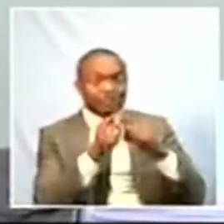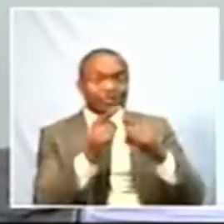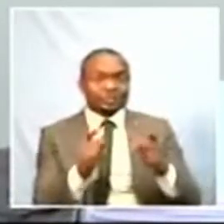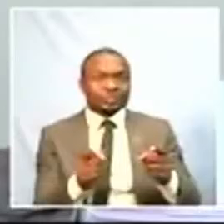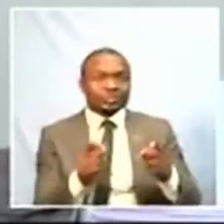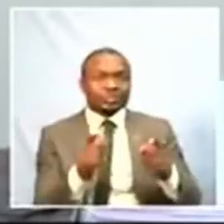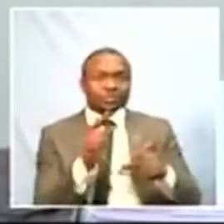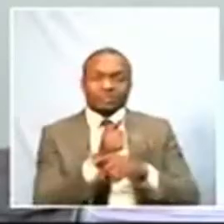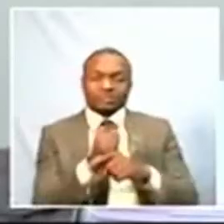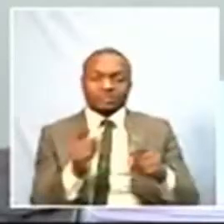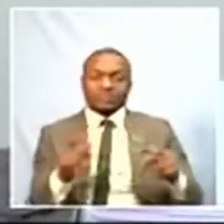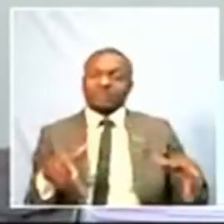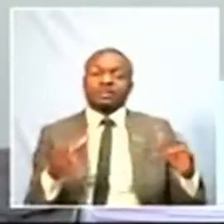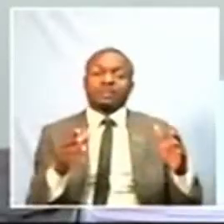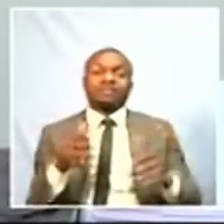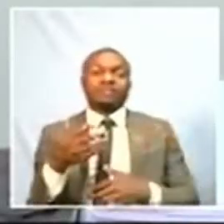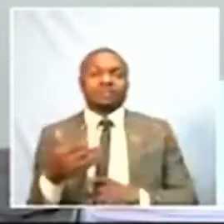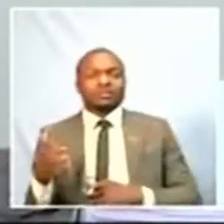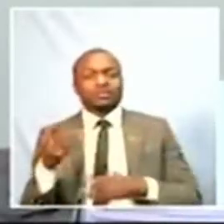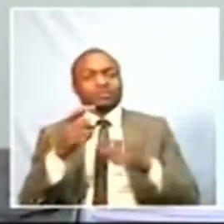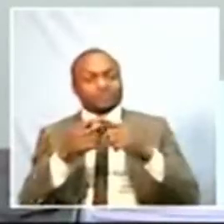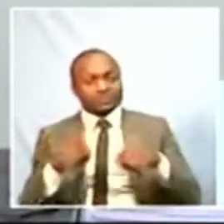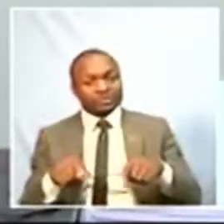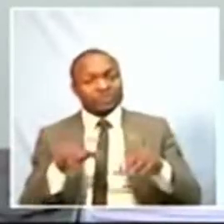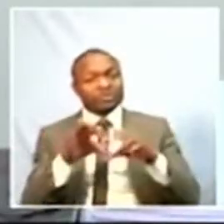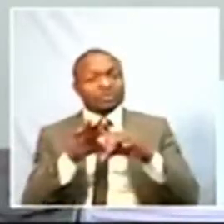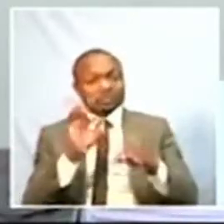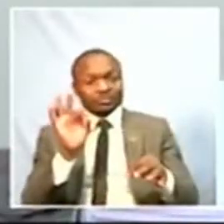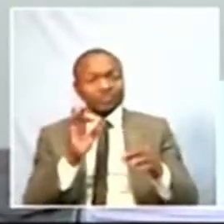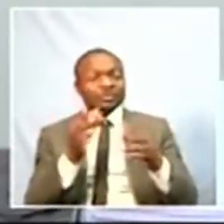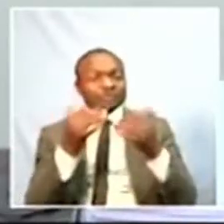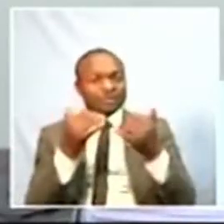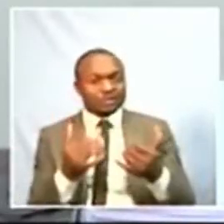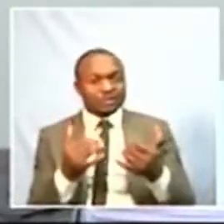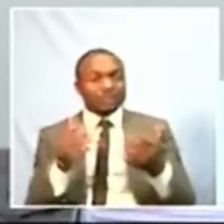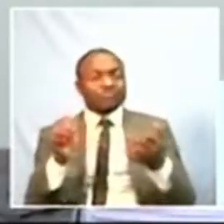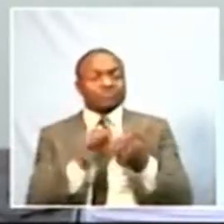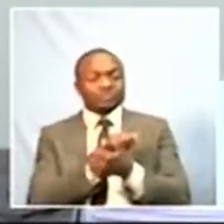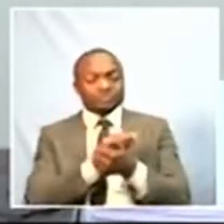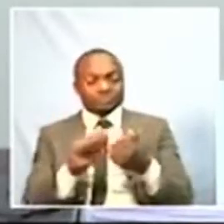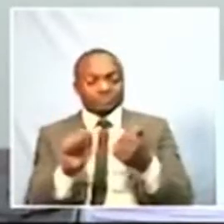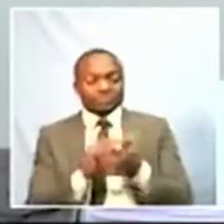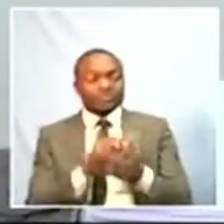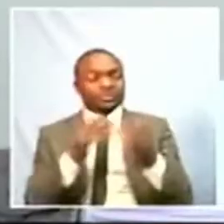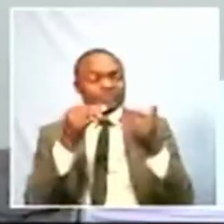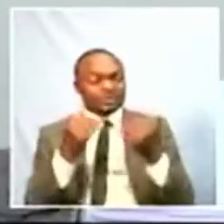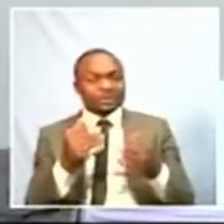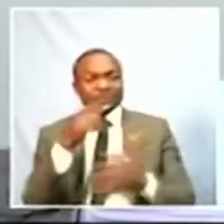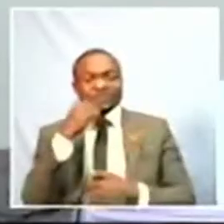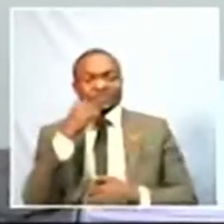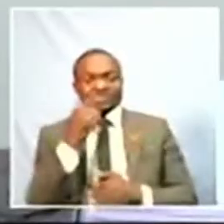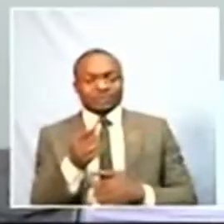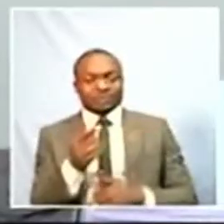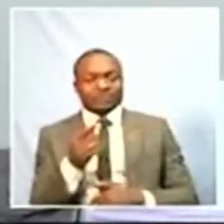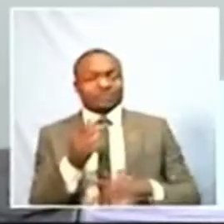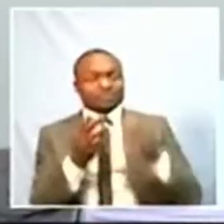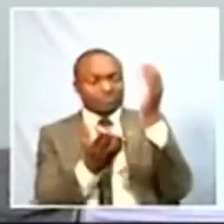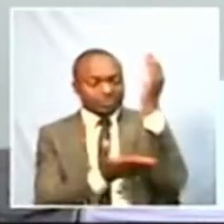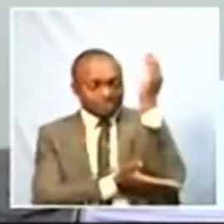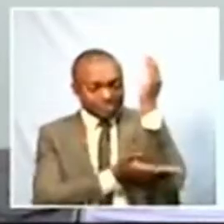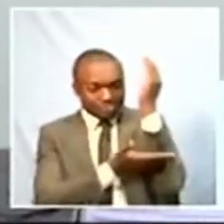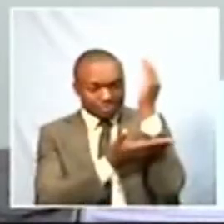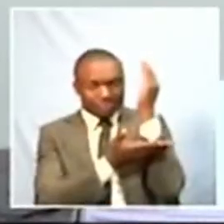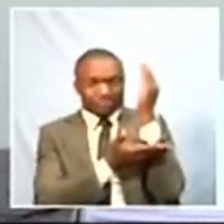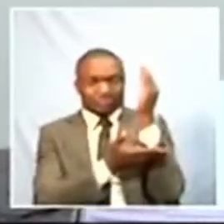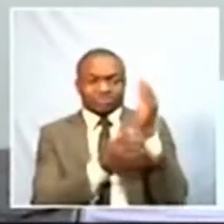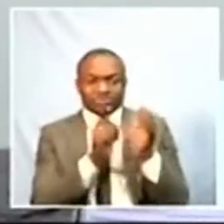let things go. And when we discover now there are cracks everywhere, then we say now, we are now intensifying.